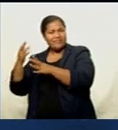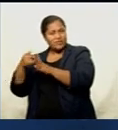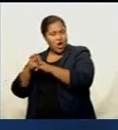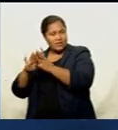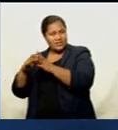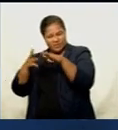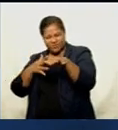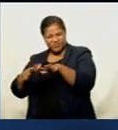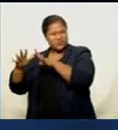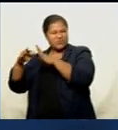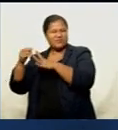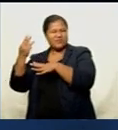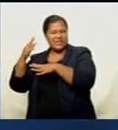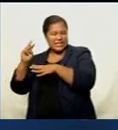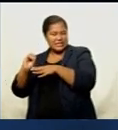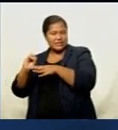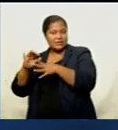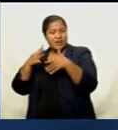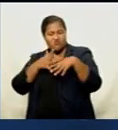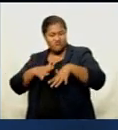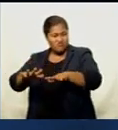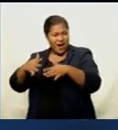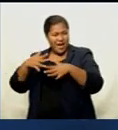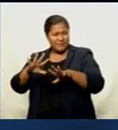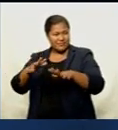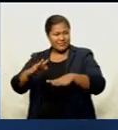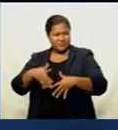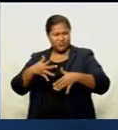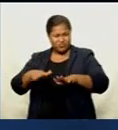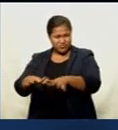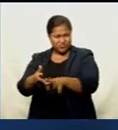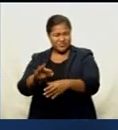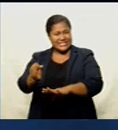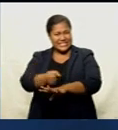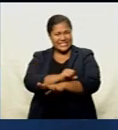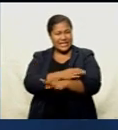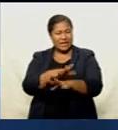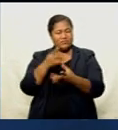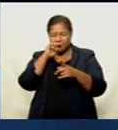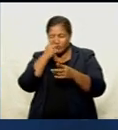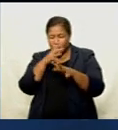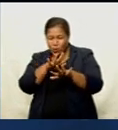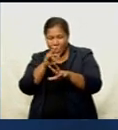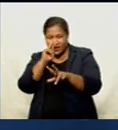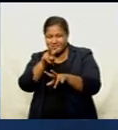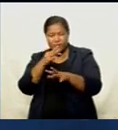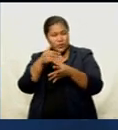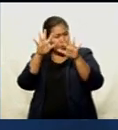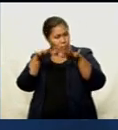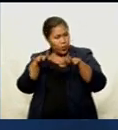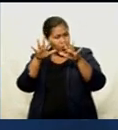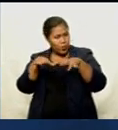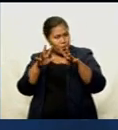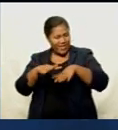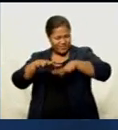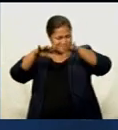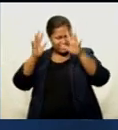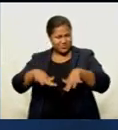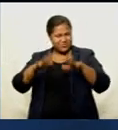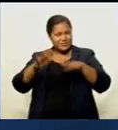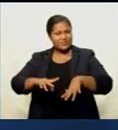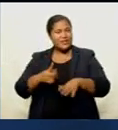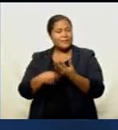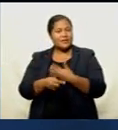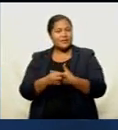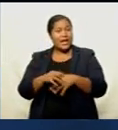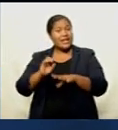knots. Rough to very rough seas, moderate southerly swells, poor visibility in areas of heavy showers and thunderstorms. The next high